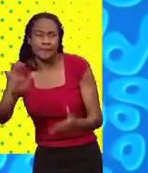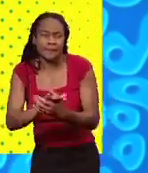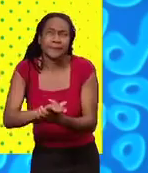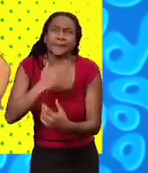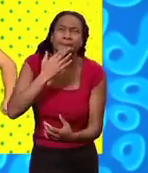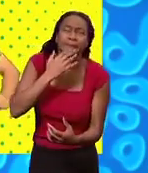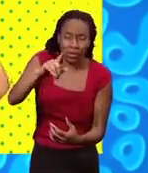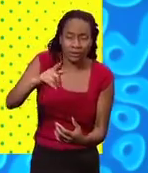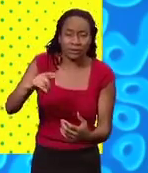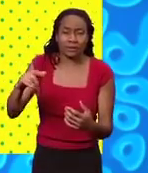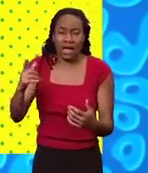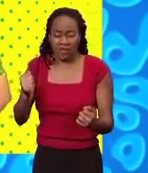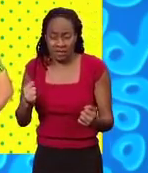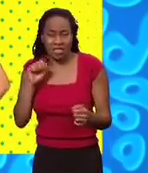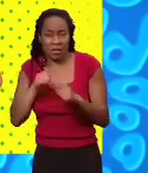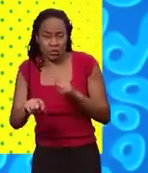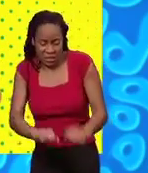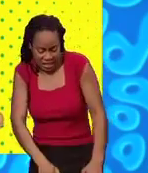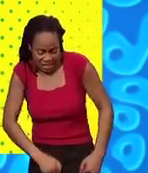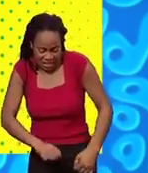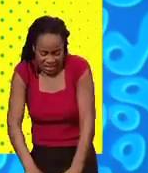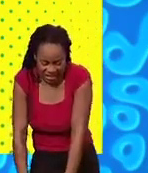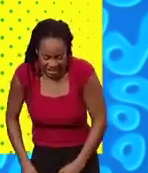the spacesuit with legs,